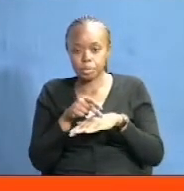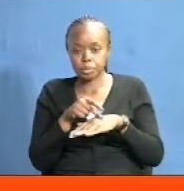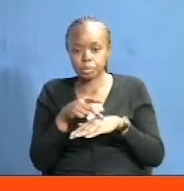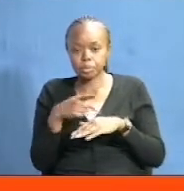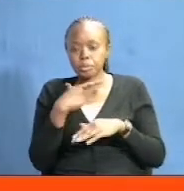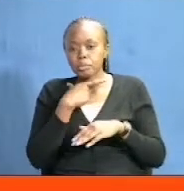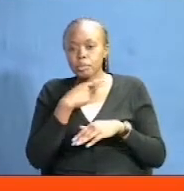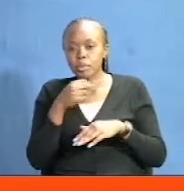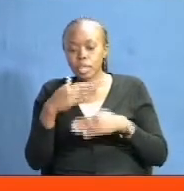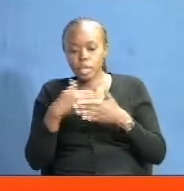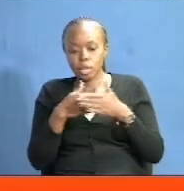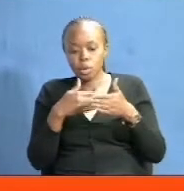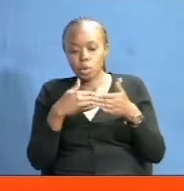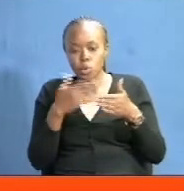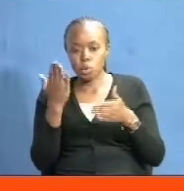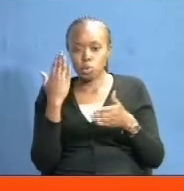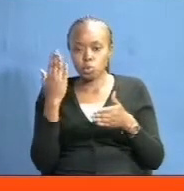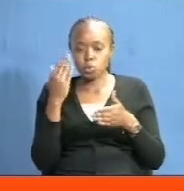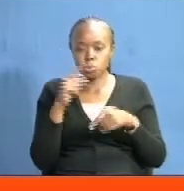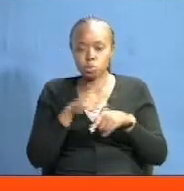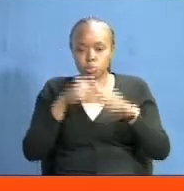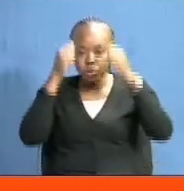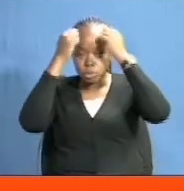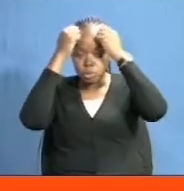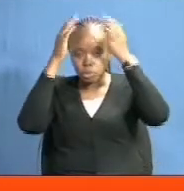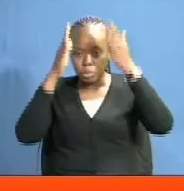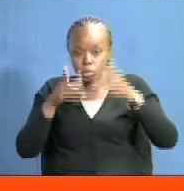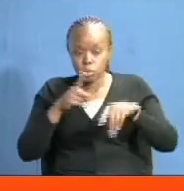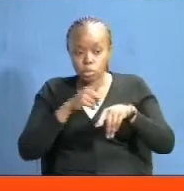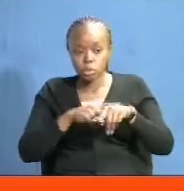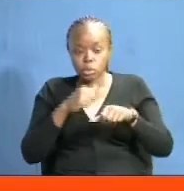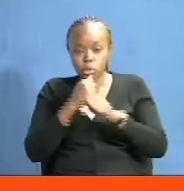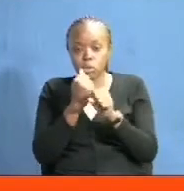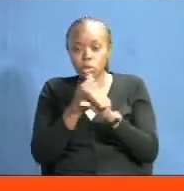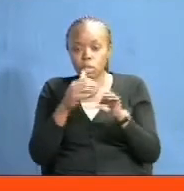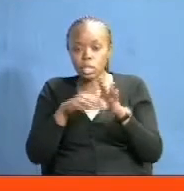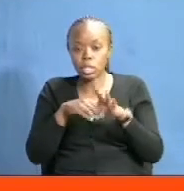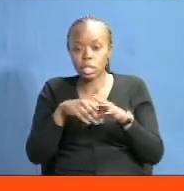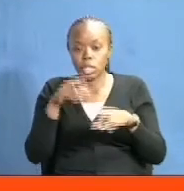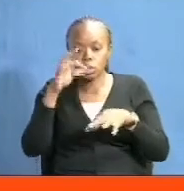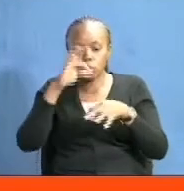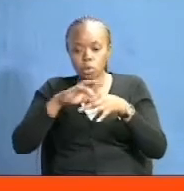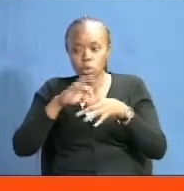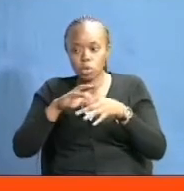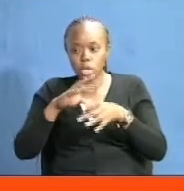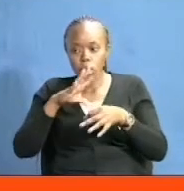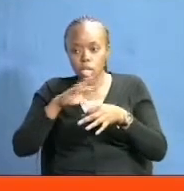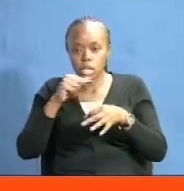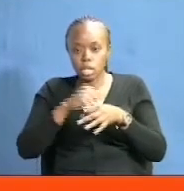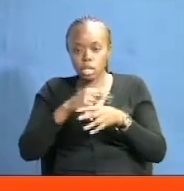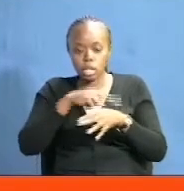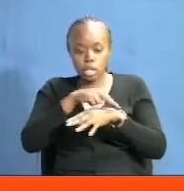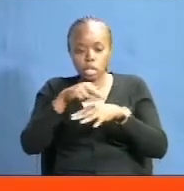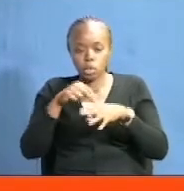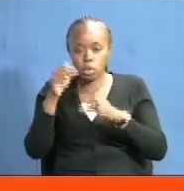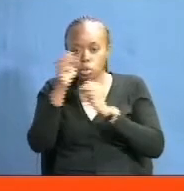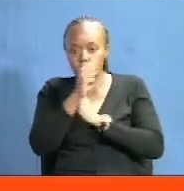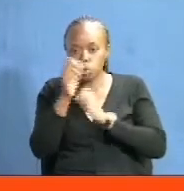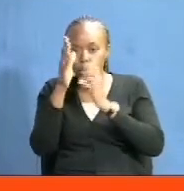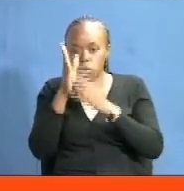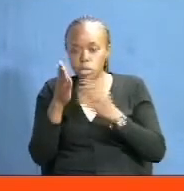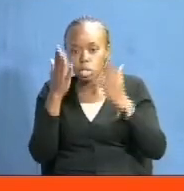Unlike before, when students could directly engage in voting, like right. we do in our national politics, yes. Now we have